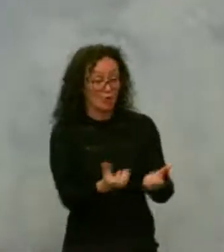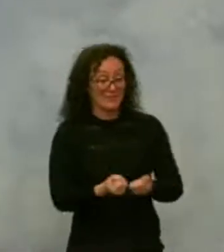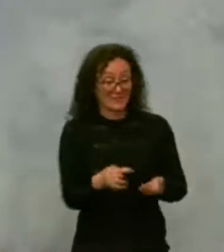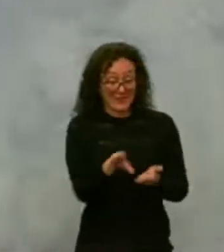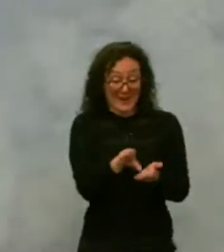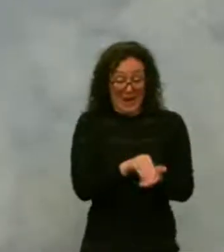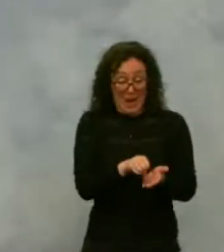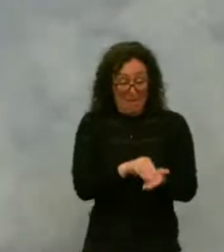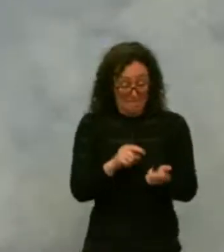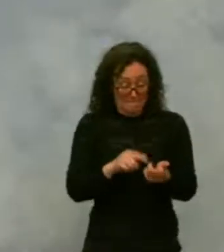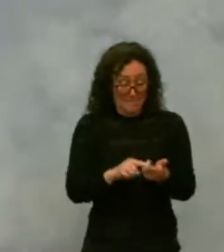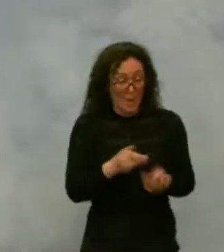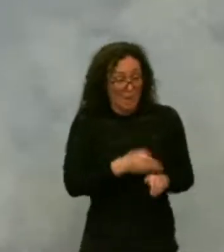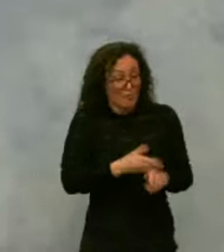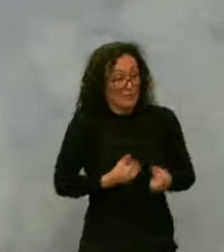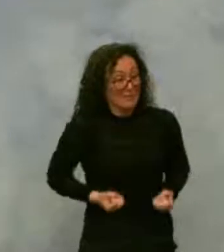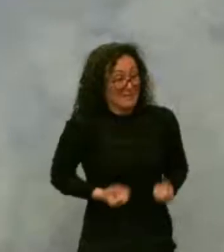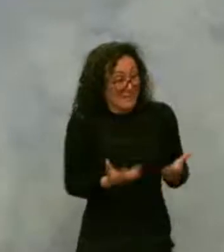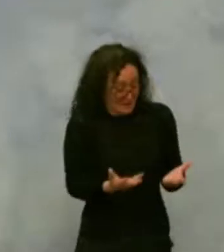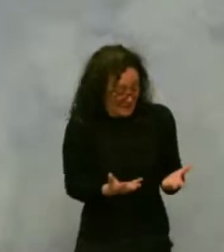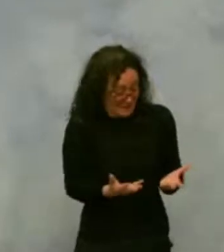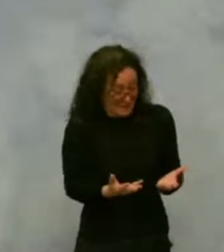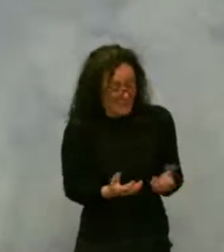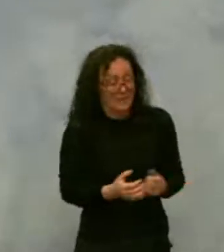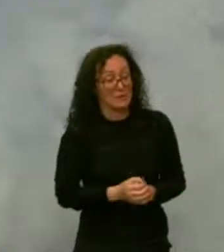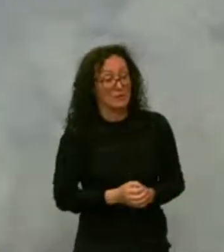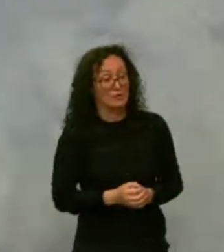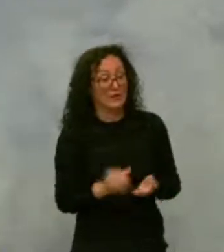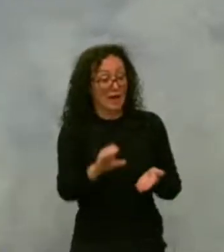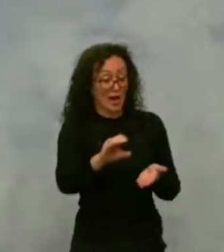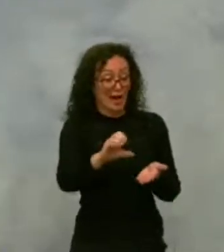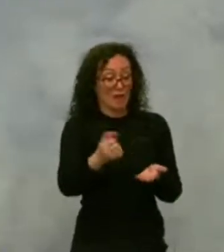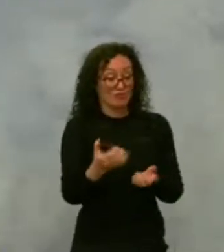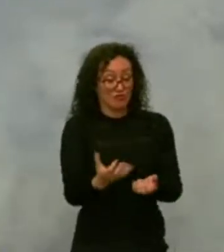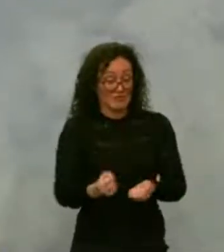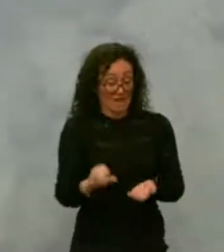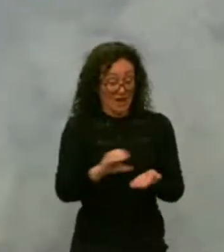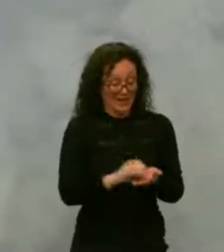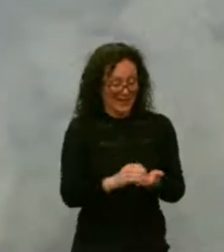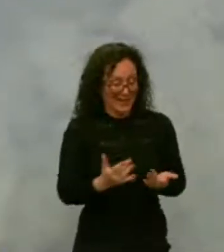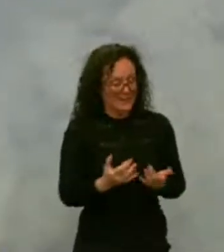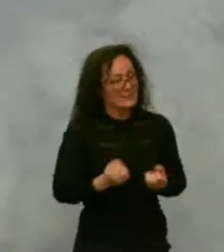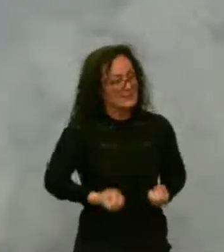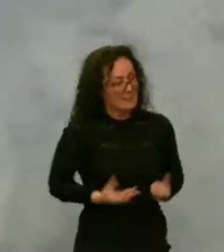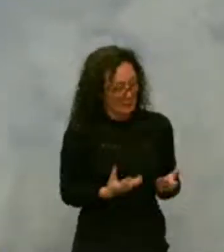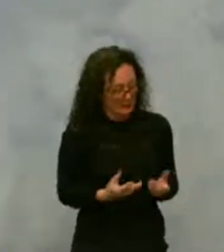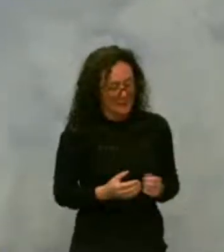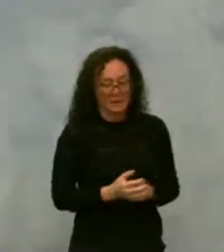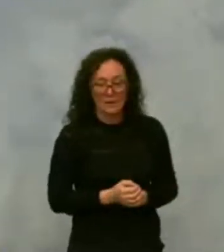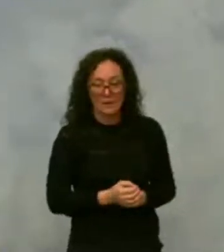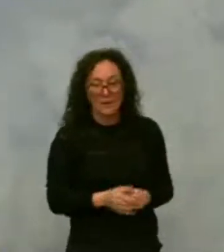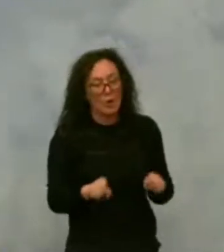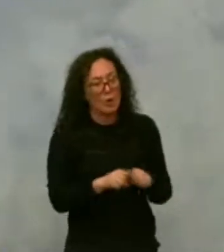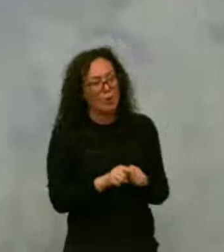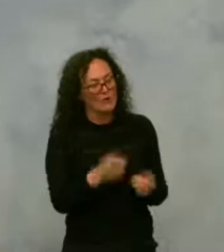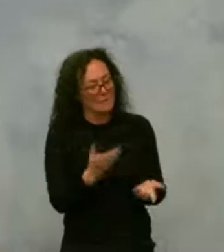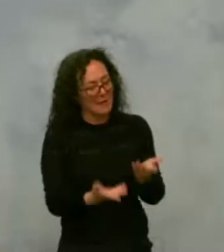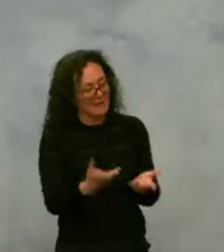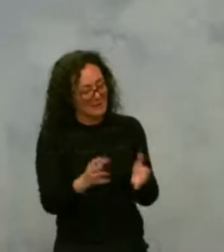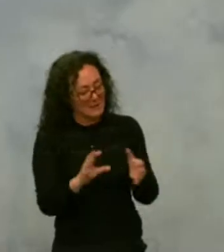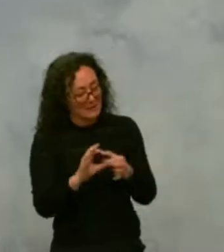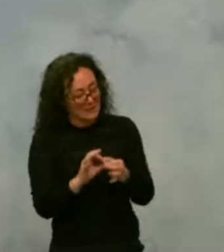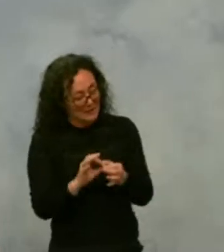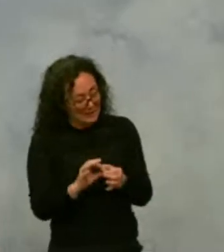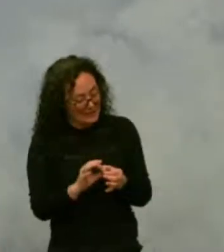we have to spend it, so if we've had grant money in before we have to spend it, that will result in a cash balance. And we also have balances due to